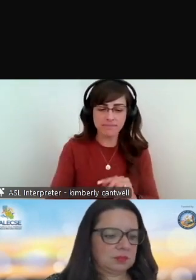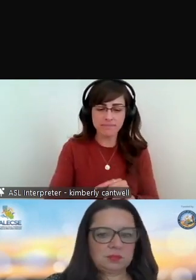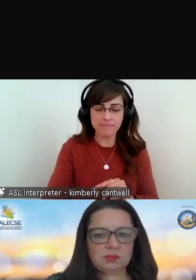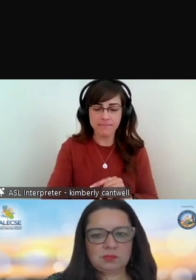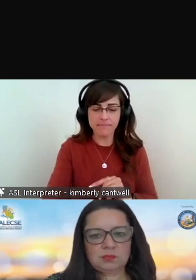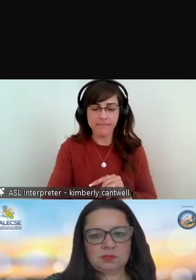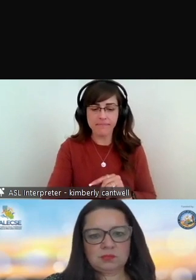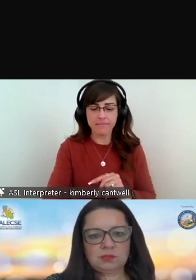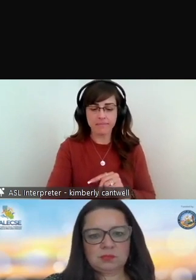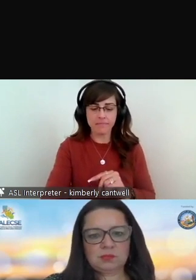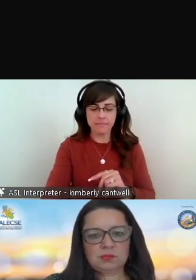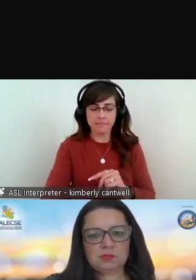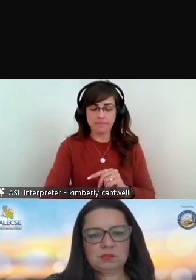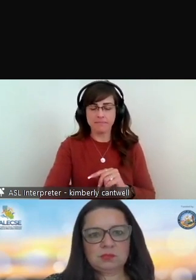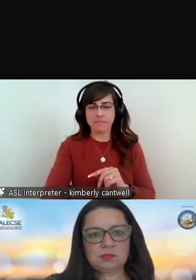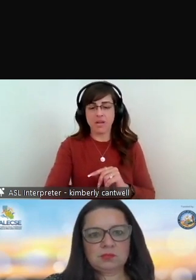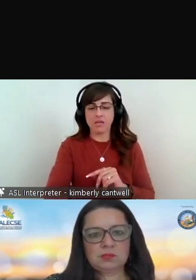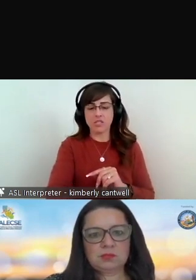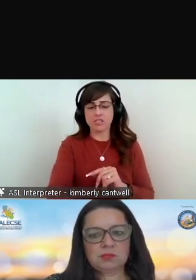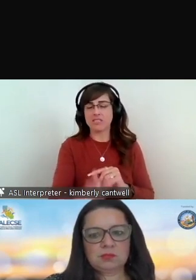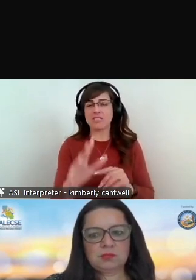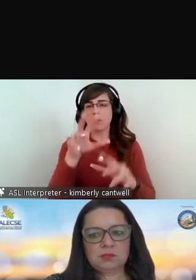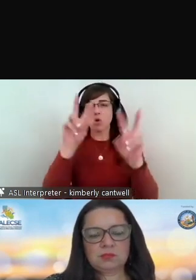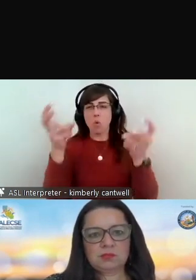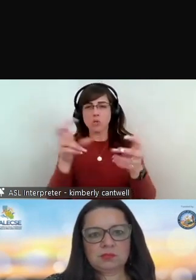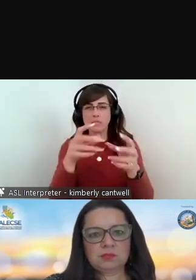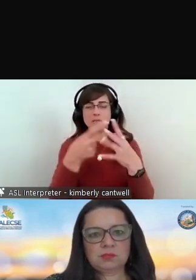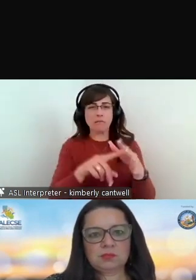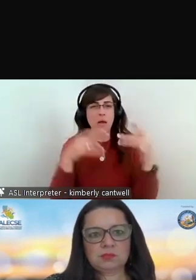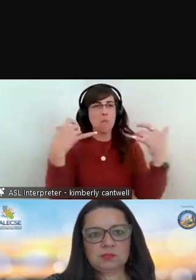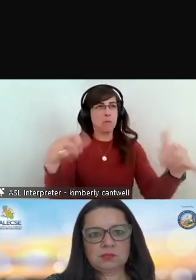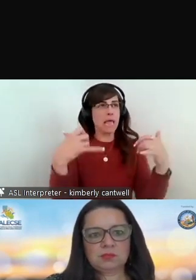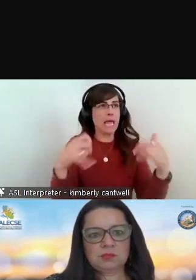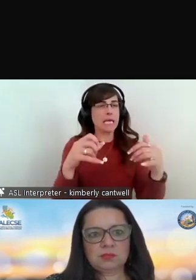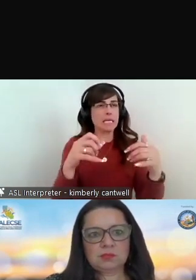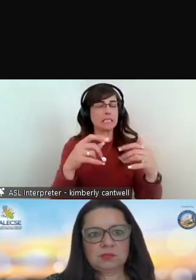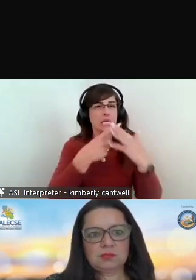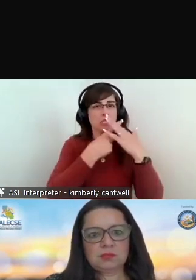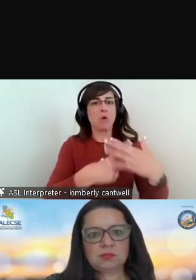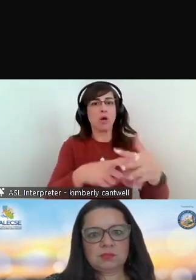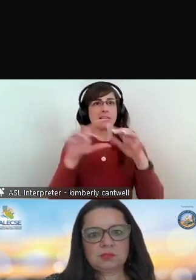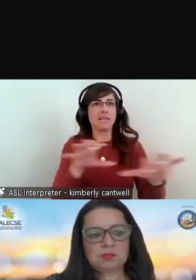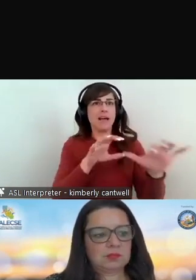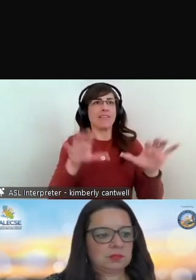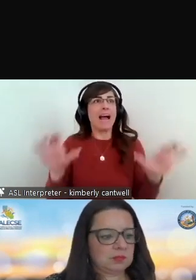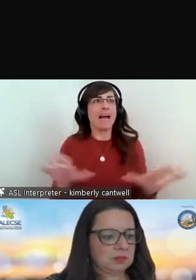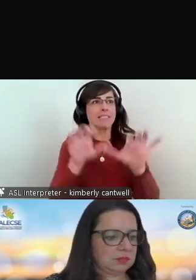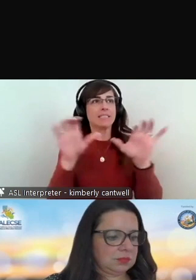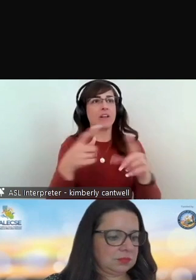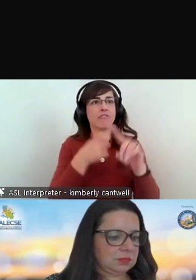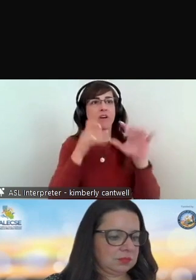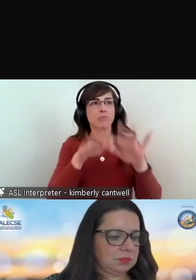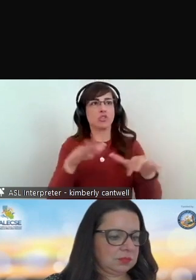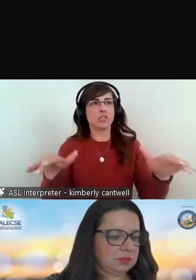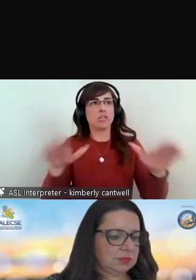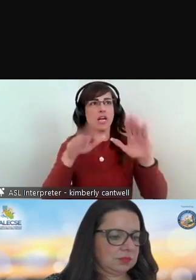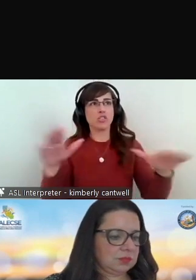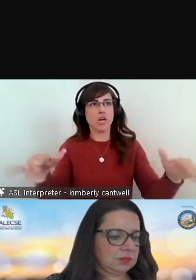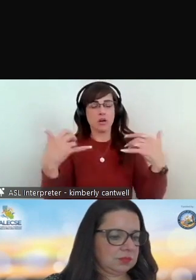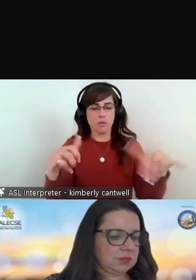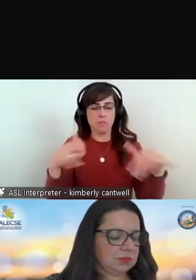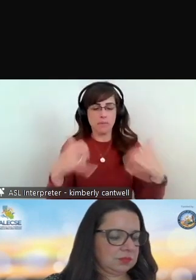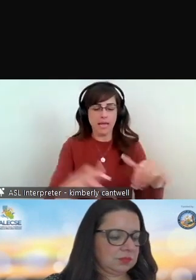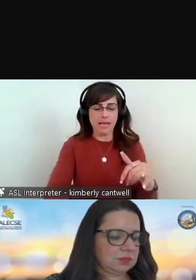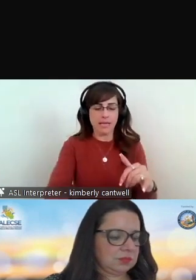out some quotes from the beginning. It says that play is the spontaneous activity of children. And a child's play